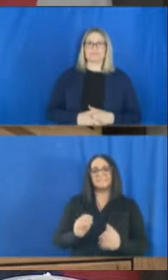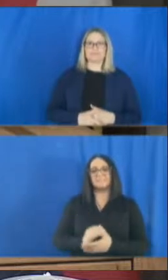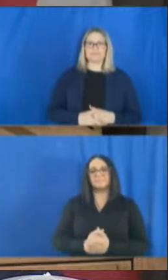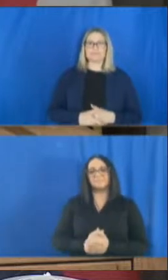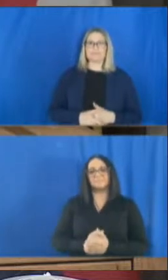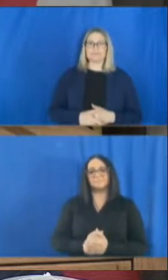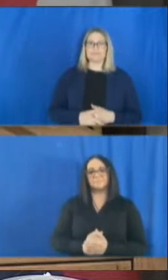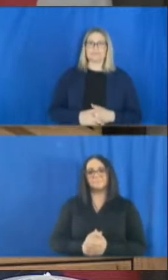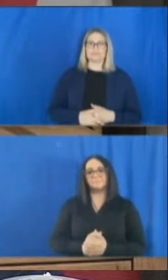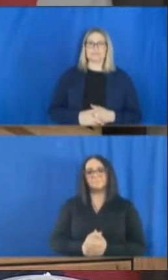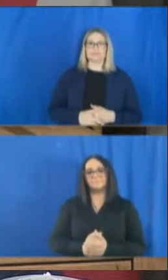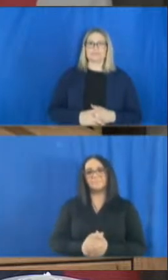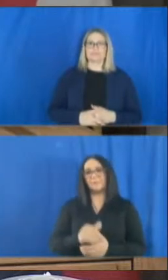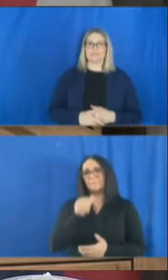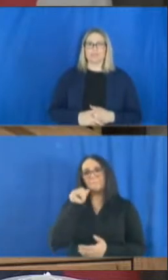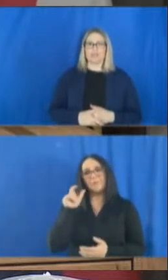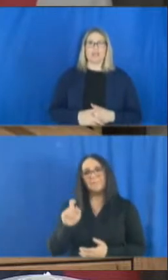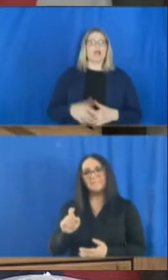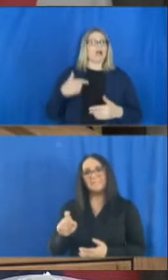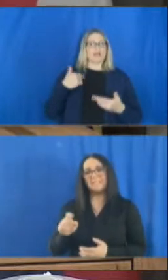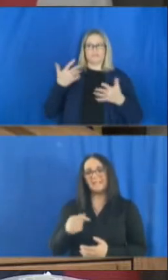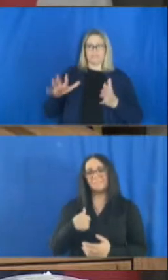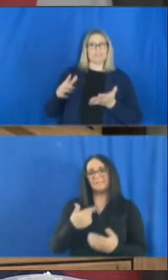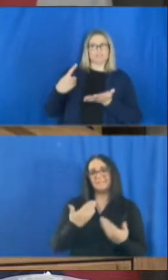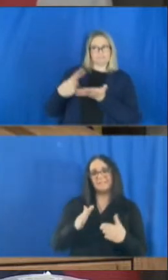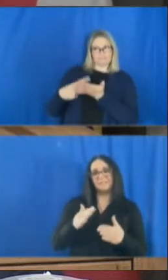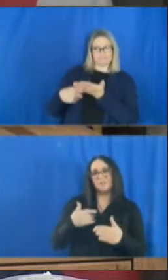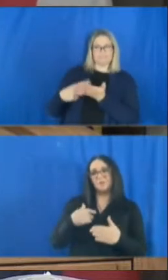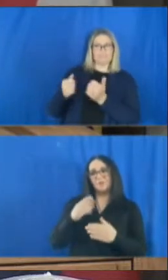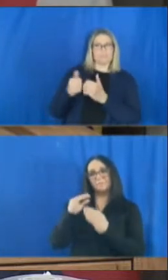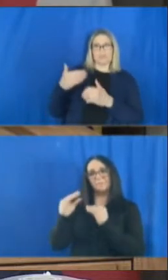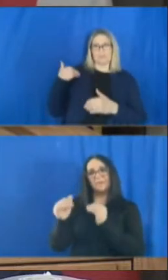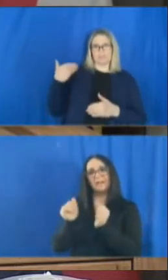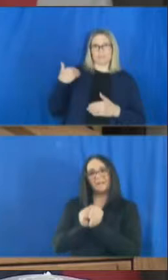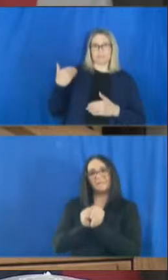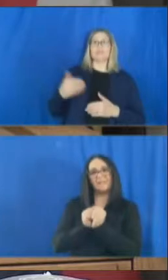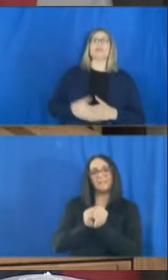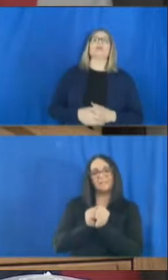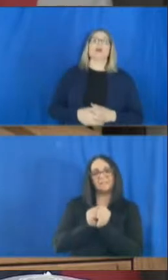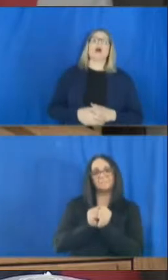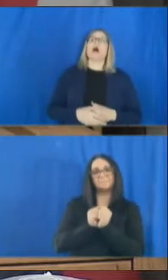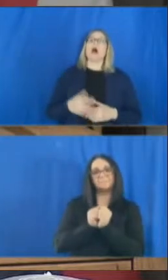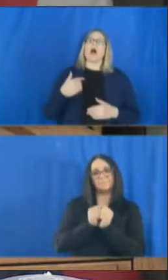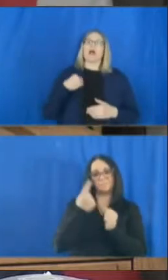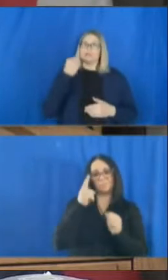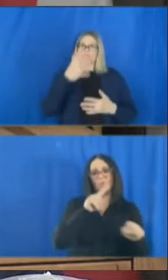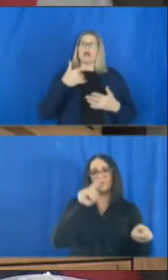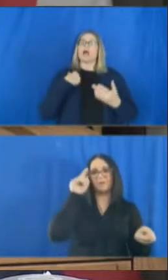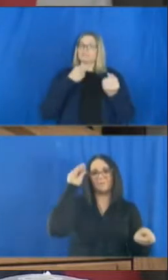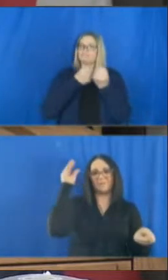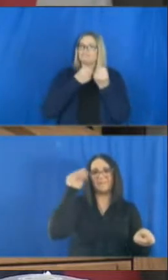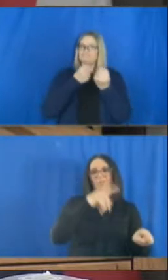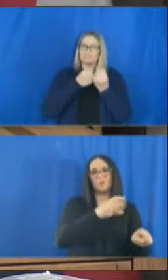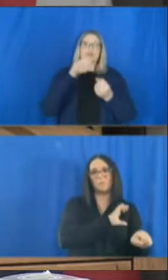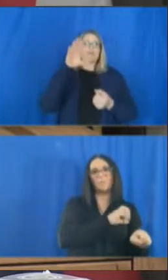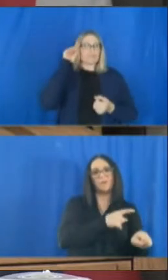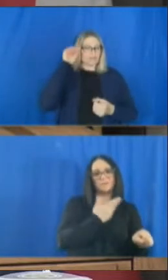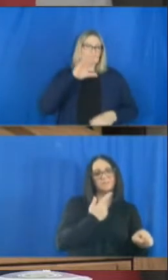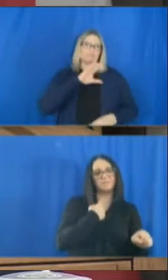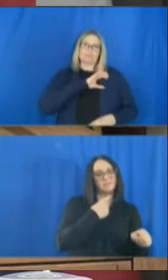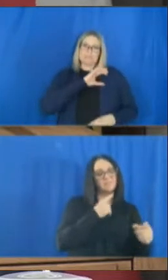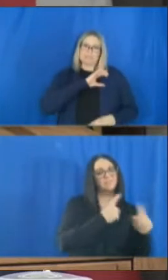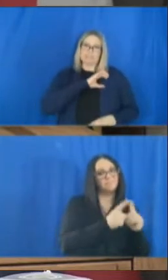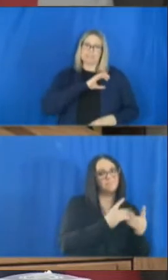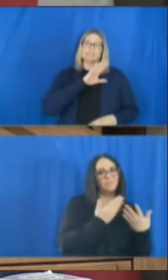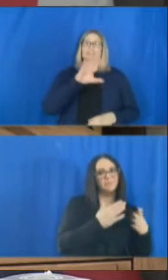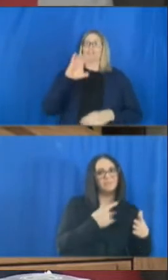continue to be strong in support of our police force. So I will review the letter and discuss it with the Attorney General and then